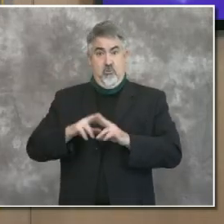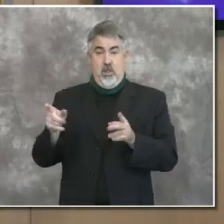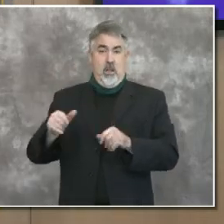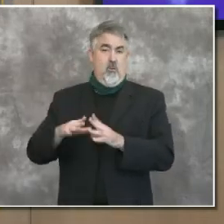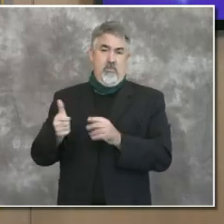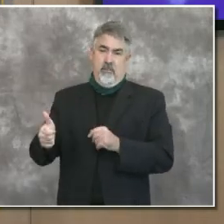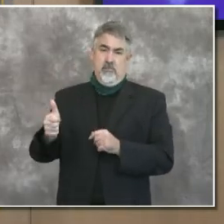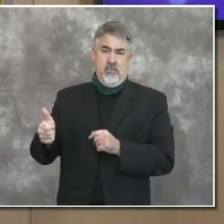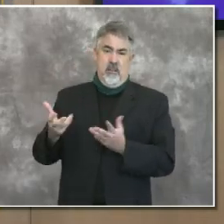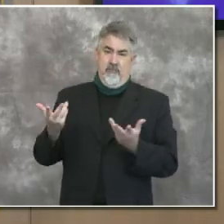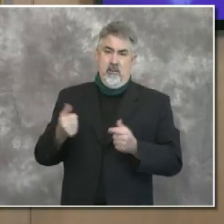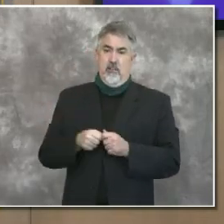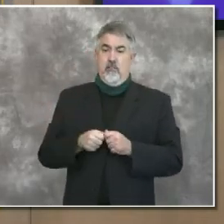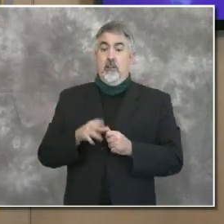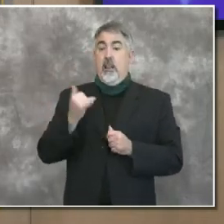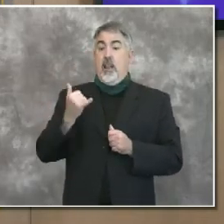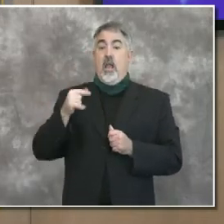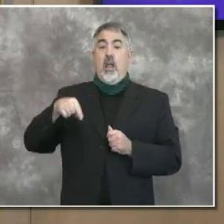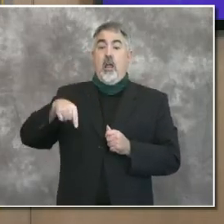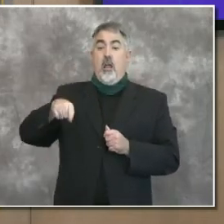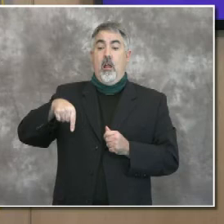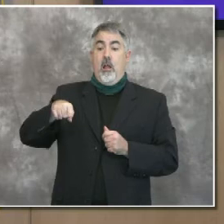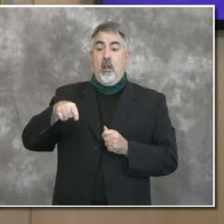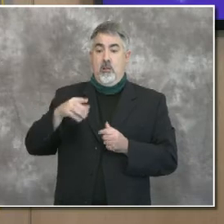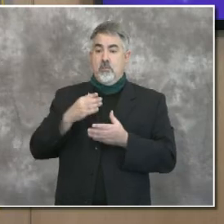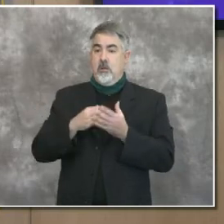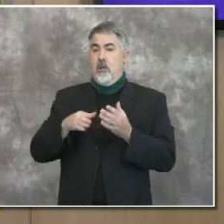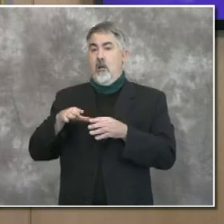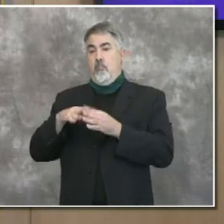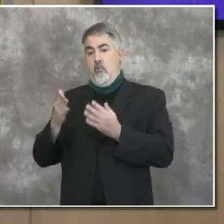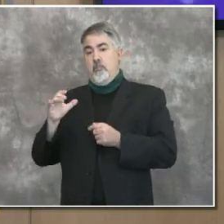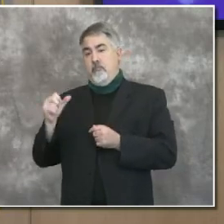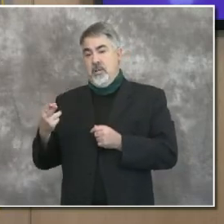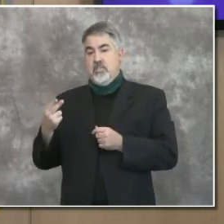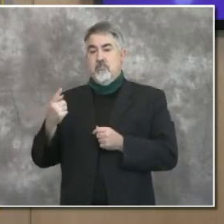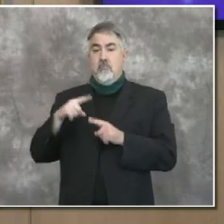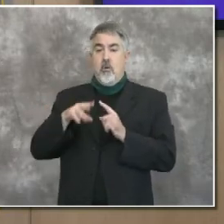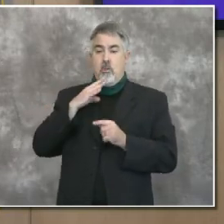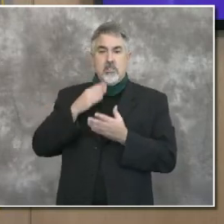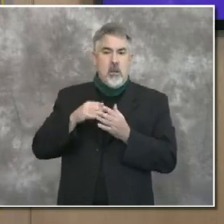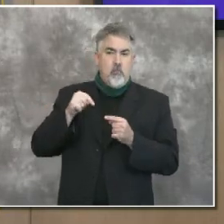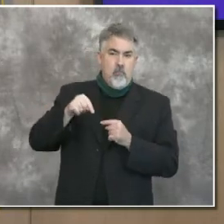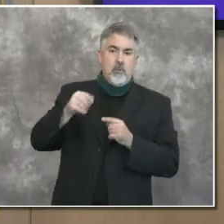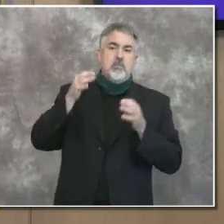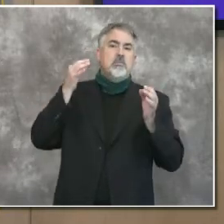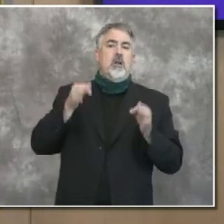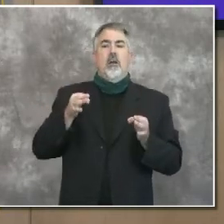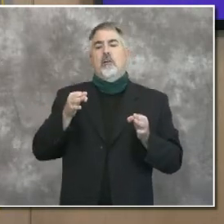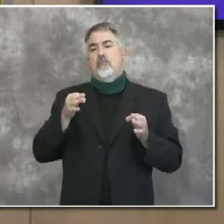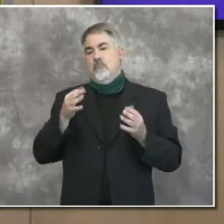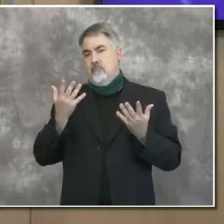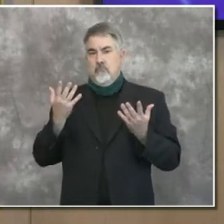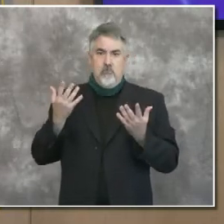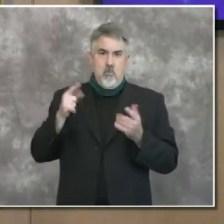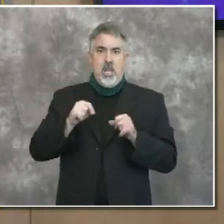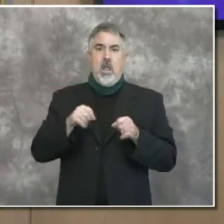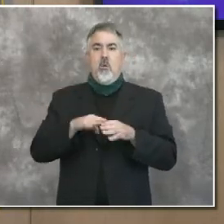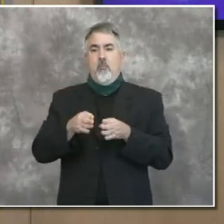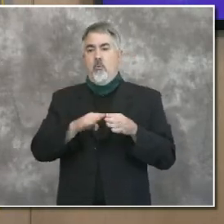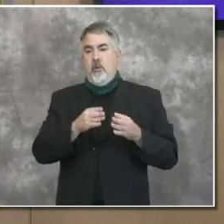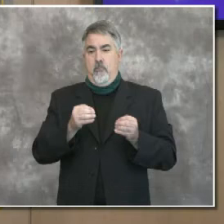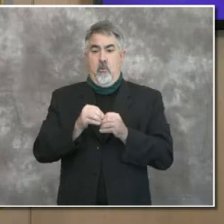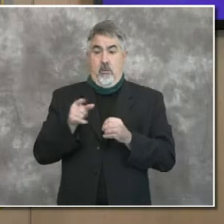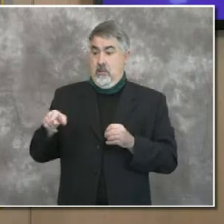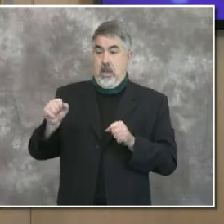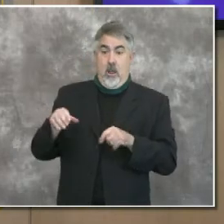entering the water, and we made clear when we did so that individual cities could make the determination on timing, and they could be more restrictive, not less restrictive,